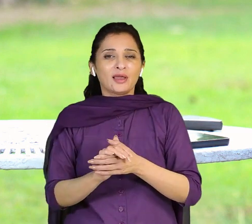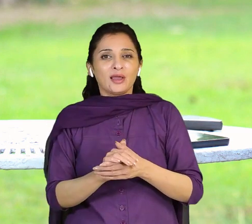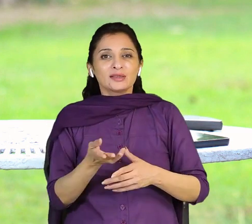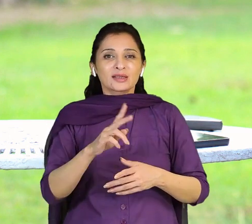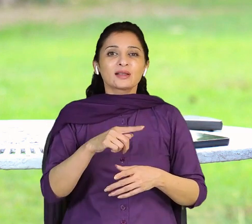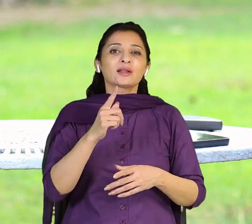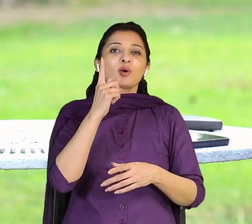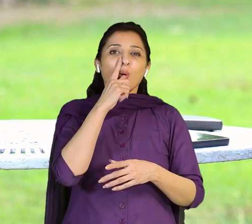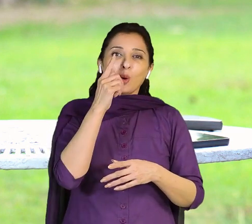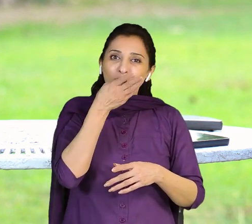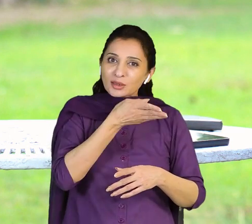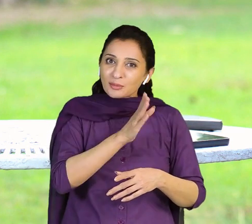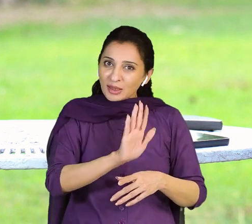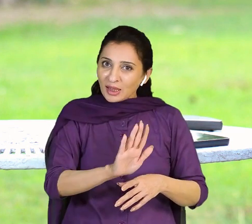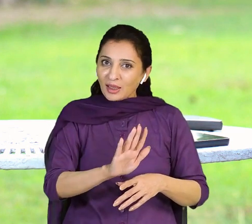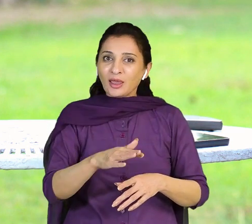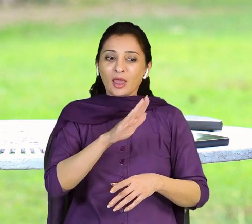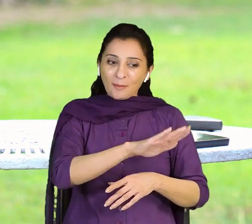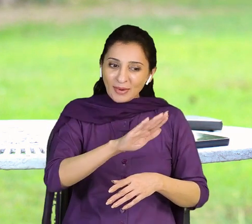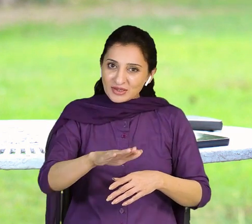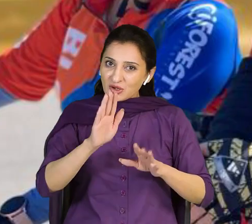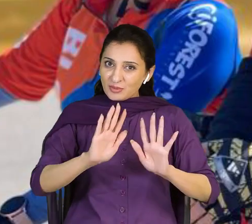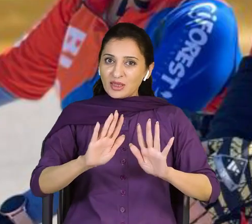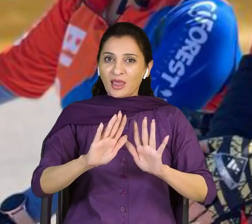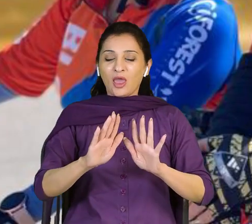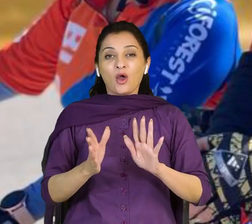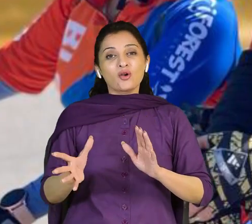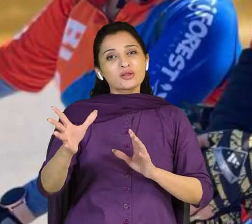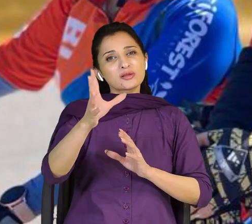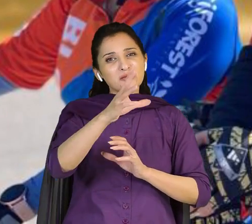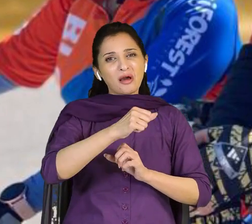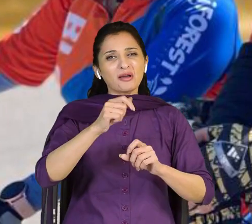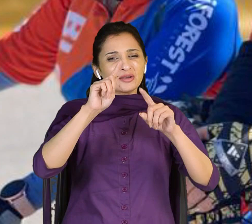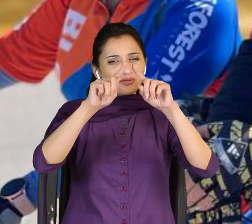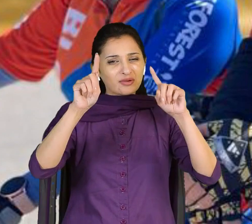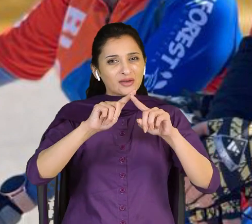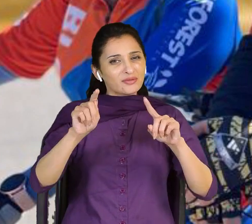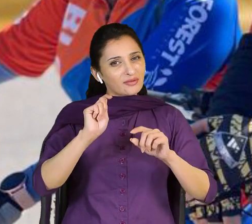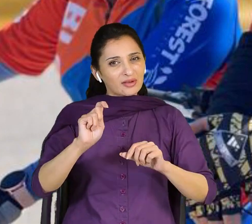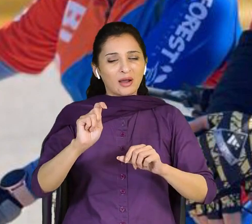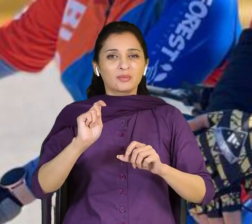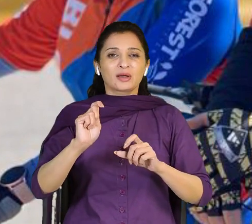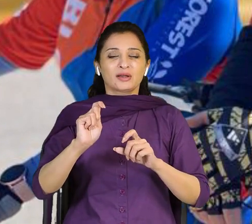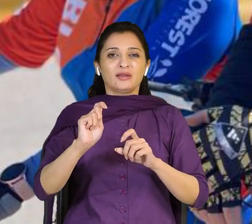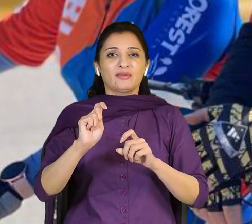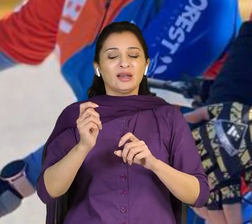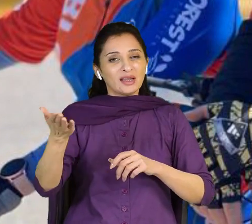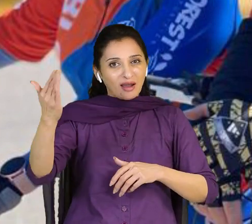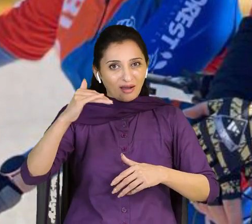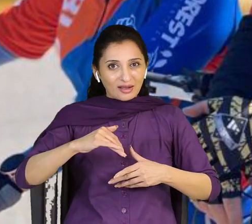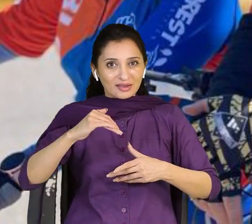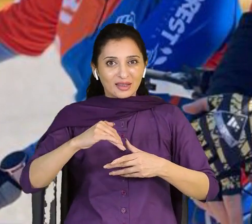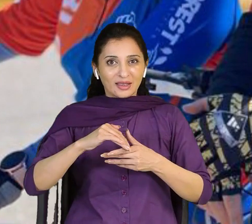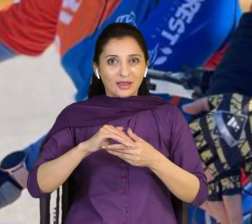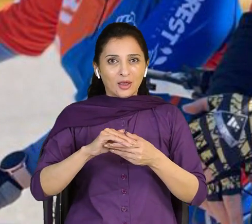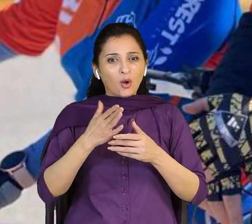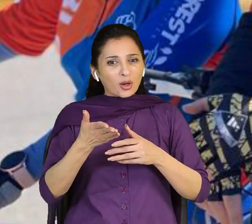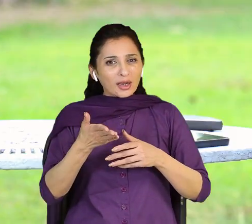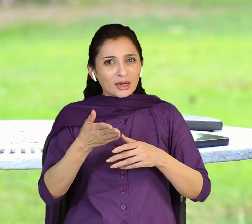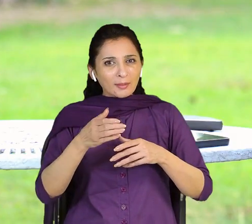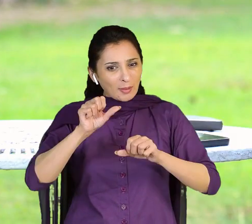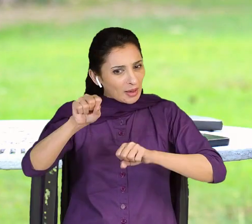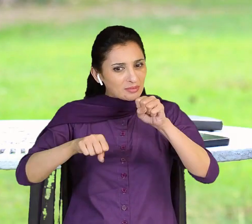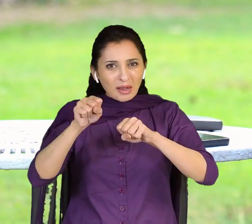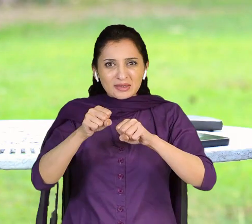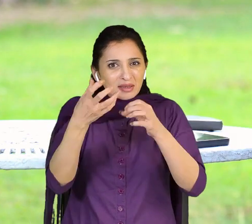a daily. Apart from that, we have women, we have children, we have every sorts of people from every walks of life who come through.